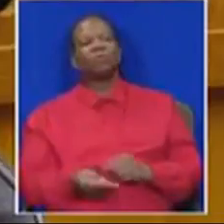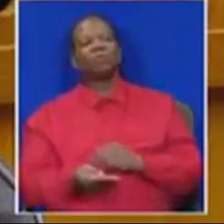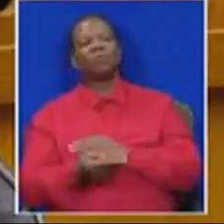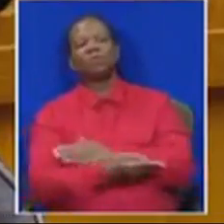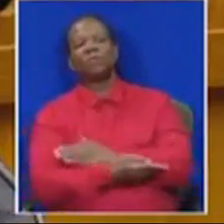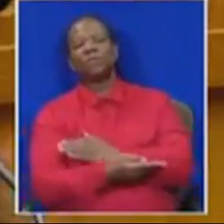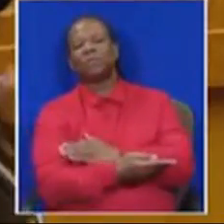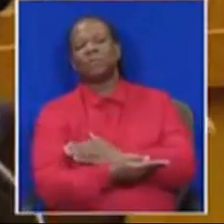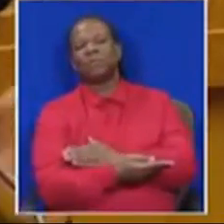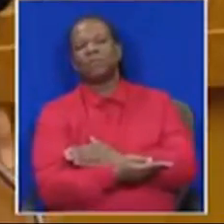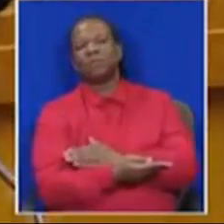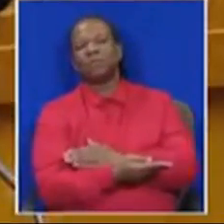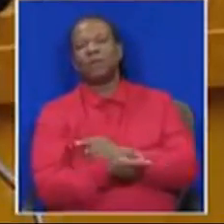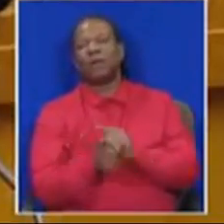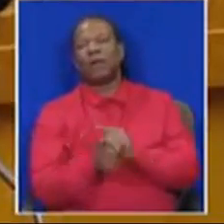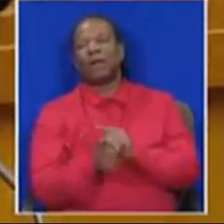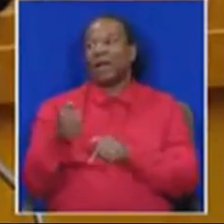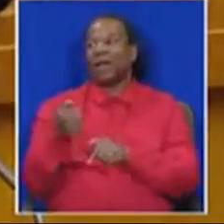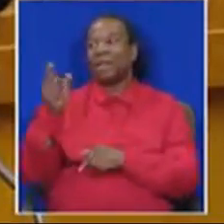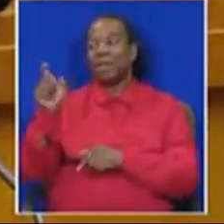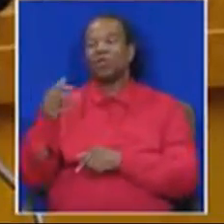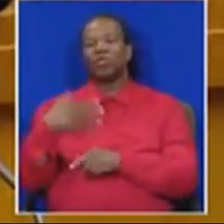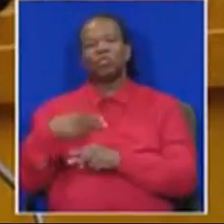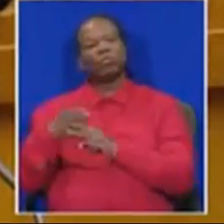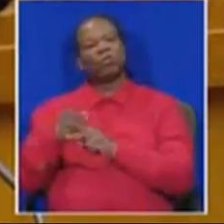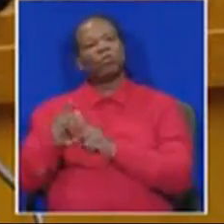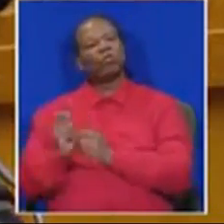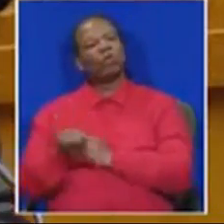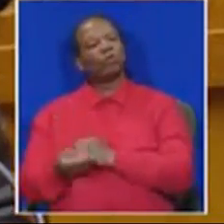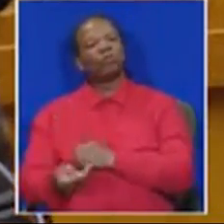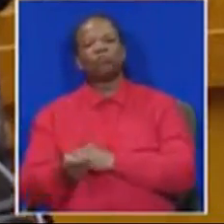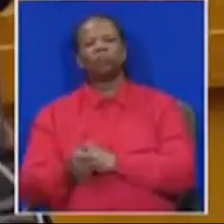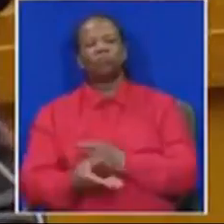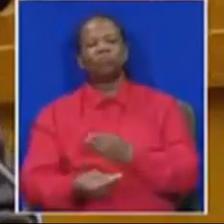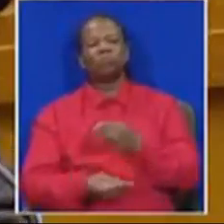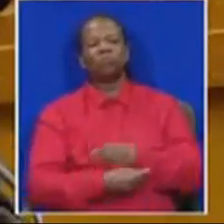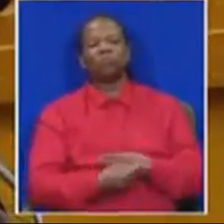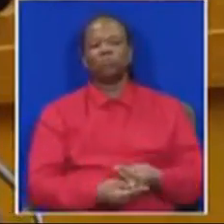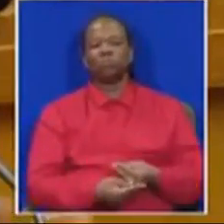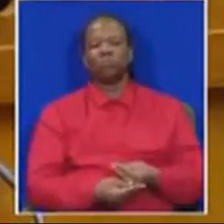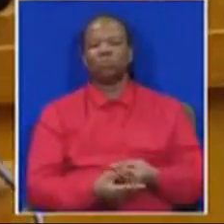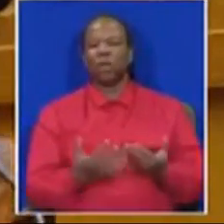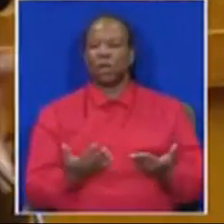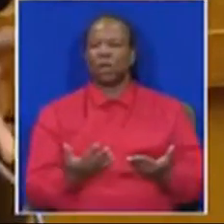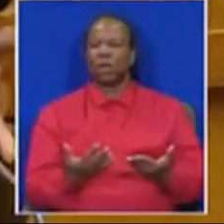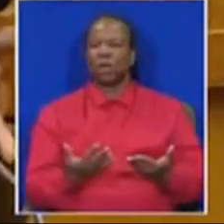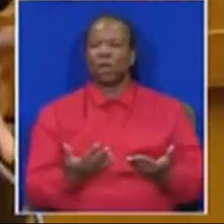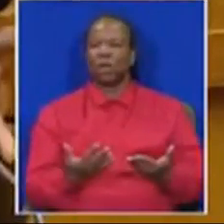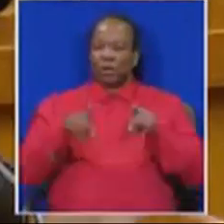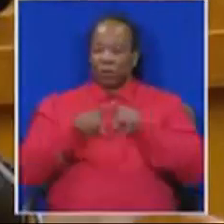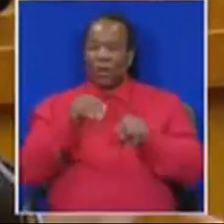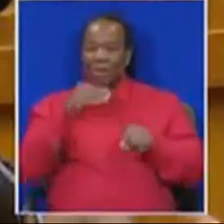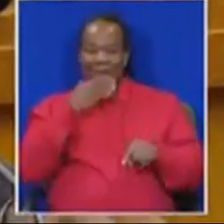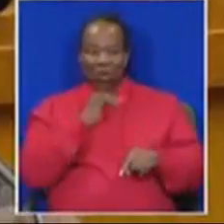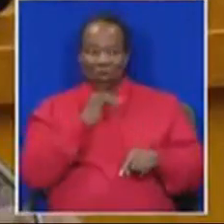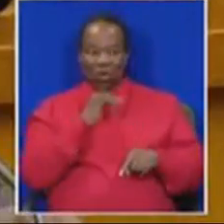is someone who is prepared to pay it. We will make sure that we deal with both of